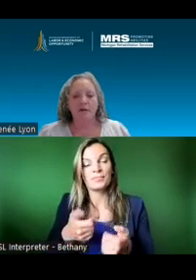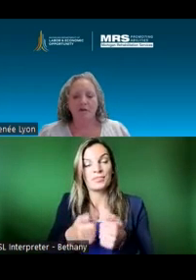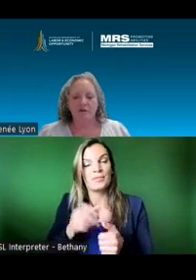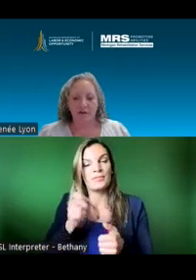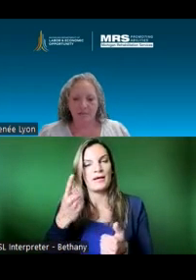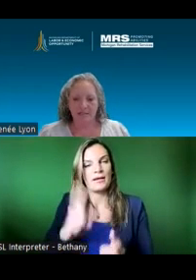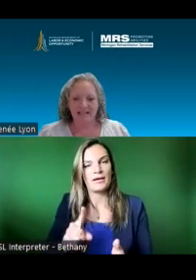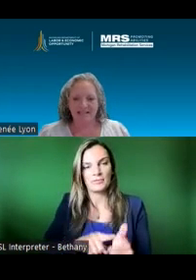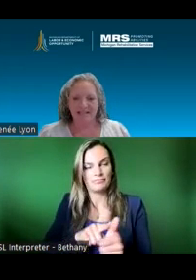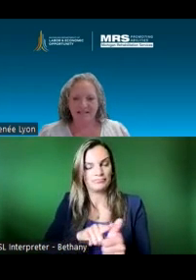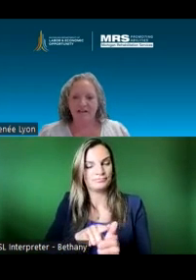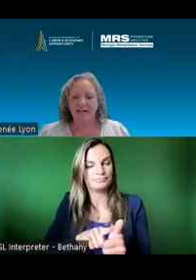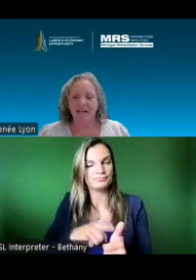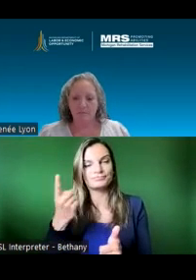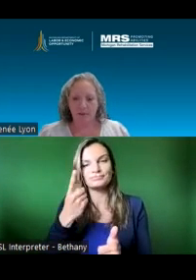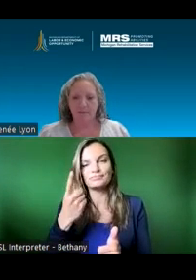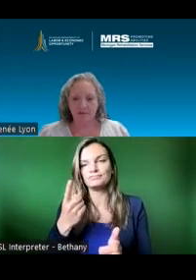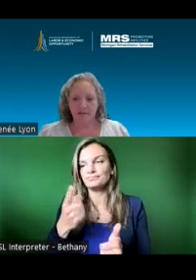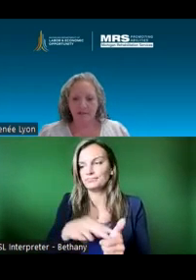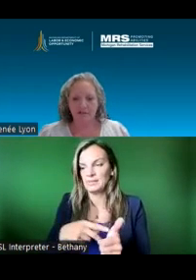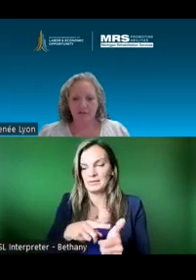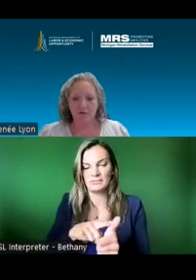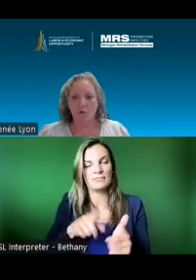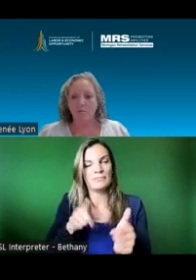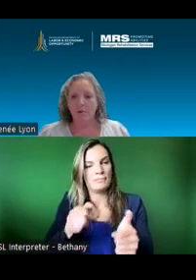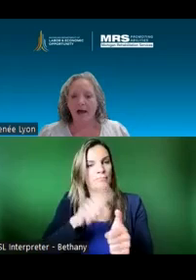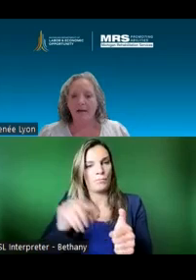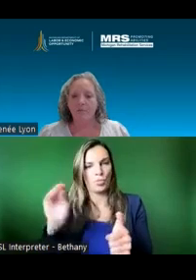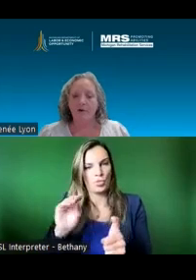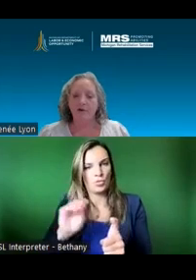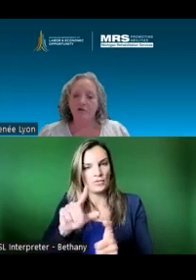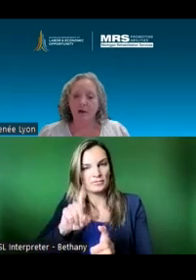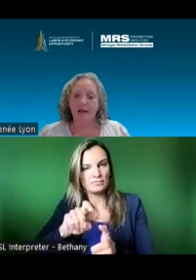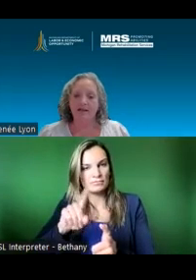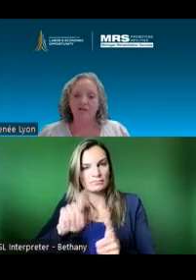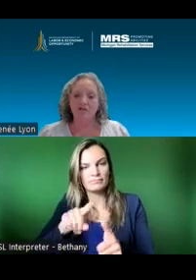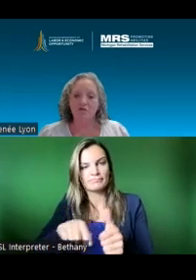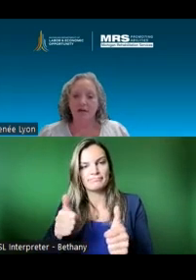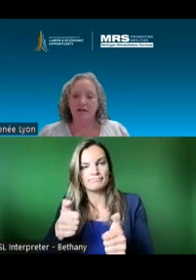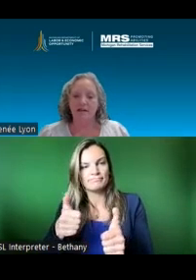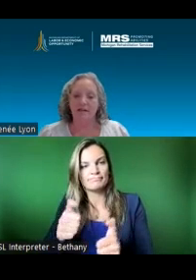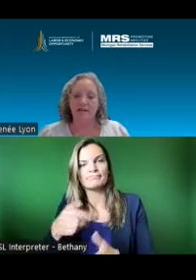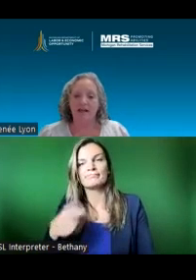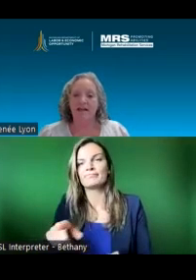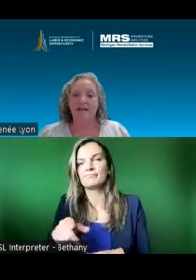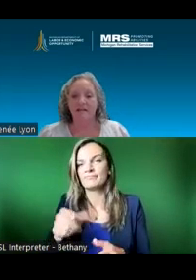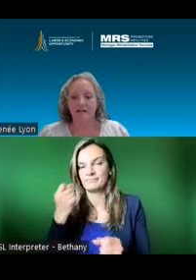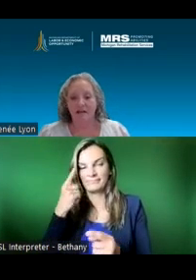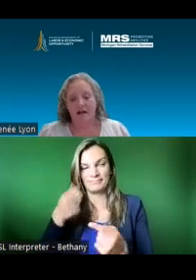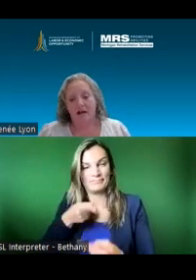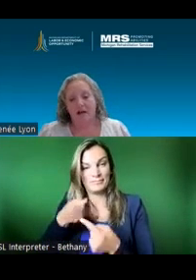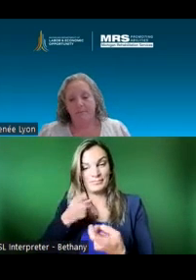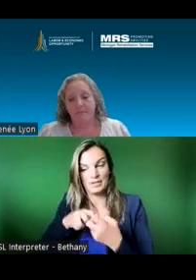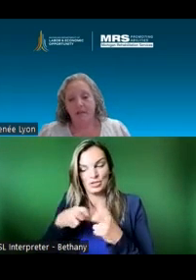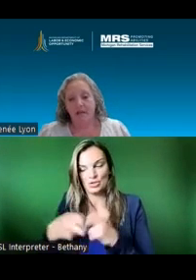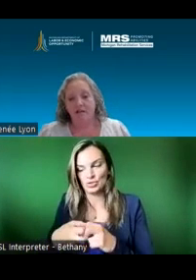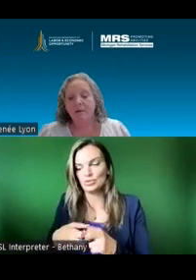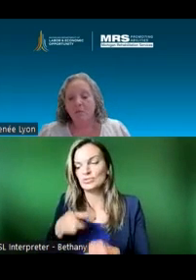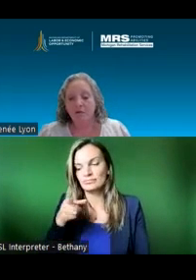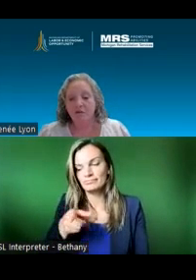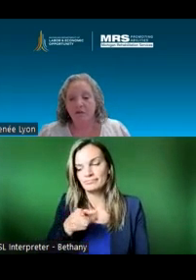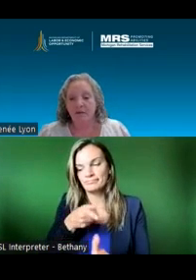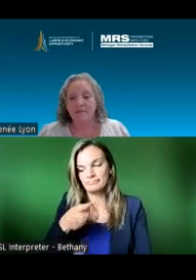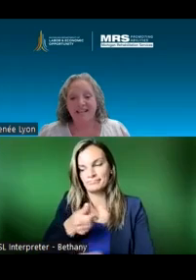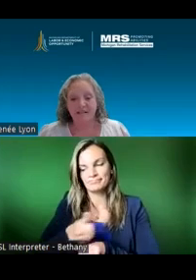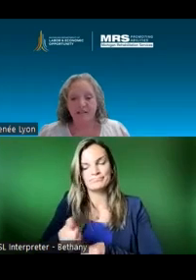That's when your thumbs get stuck in a bent position or pop when you're trying to straighten it. That